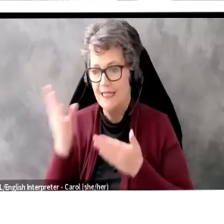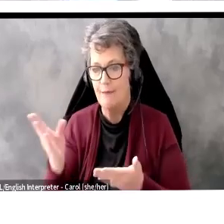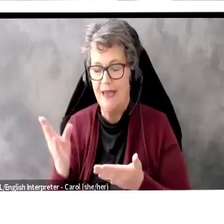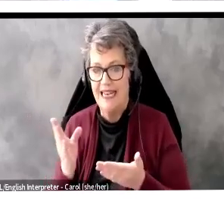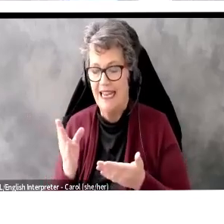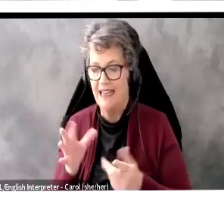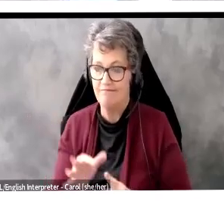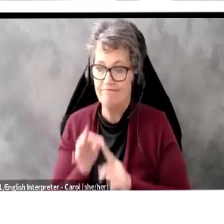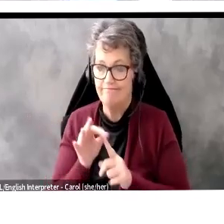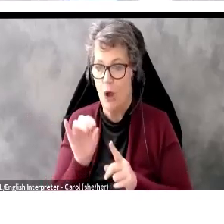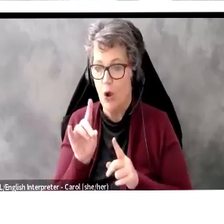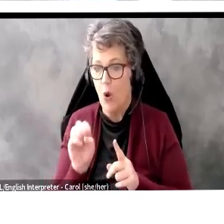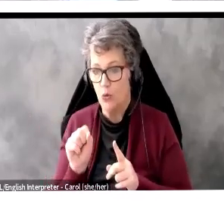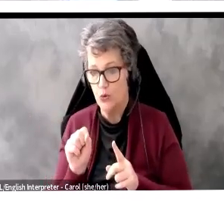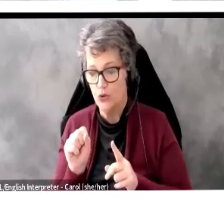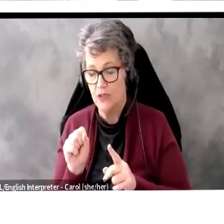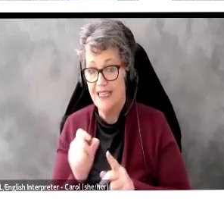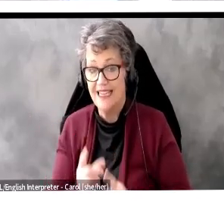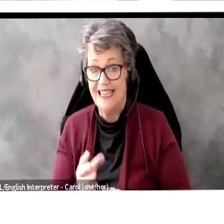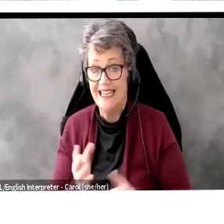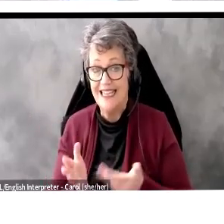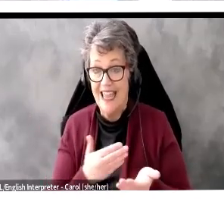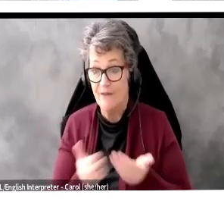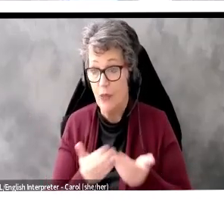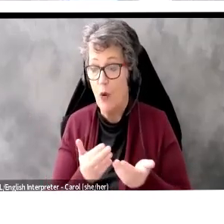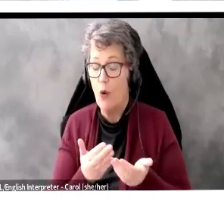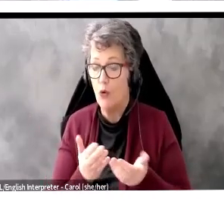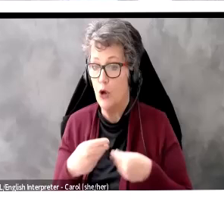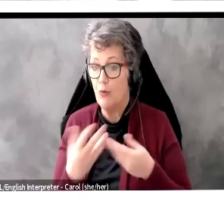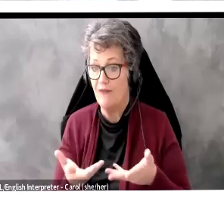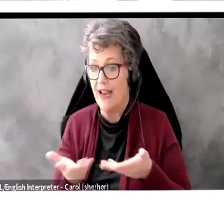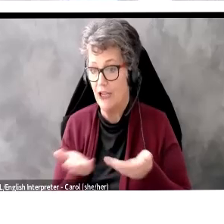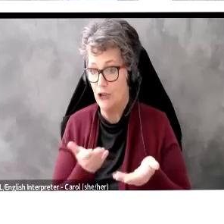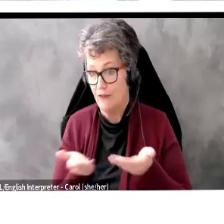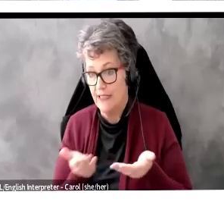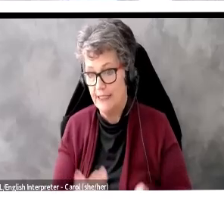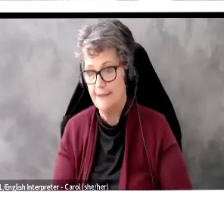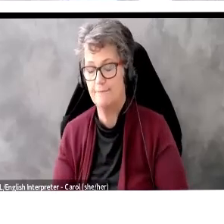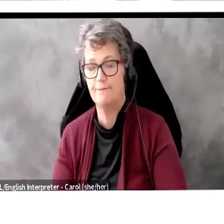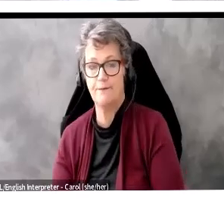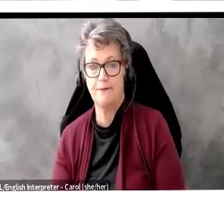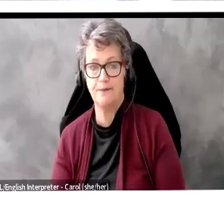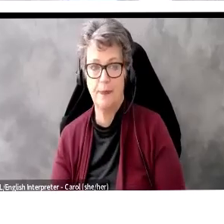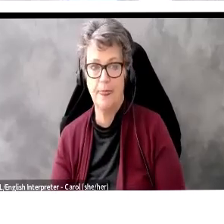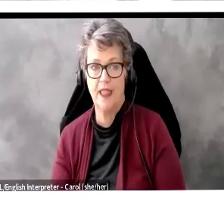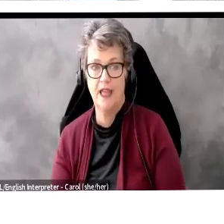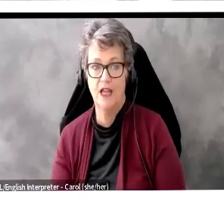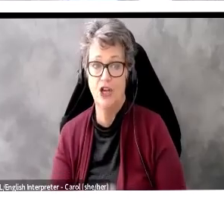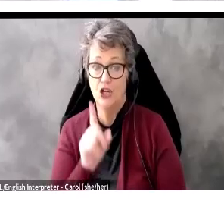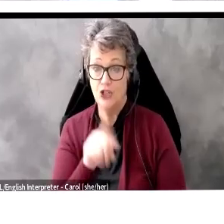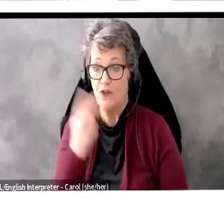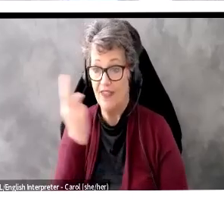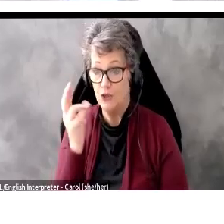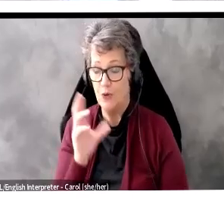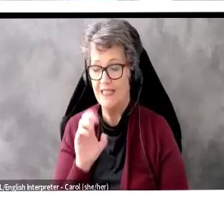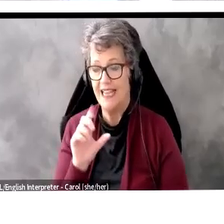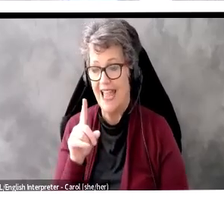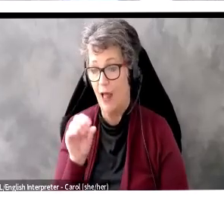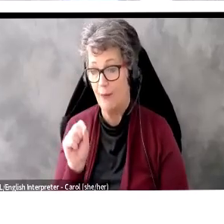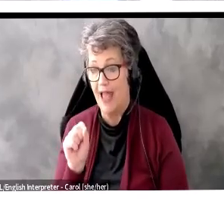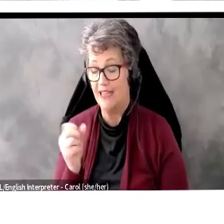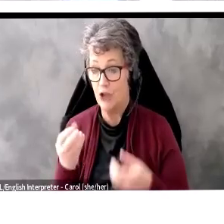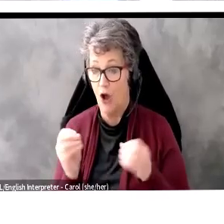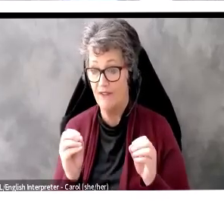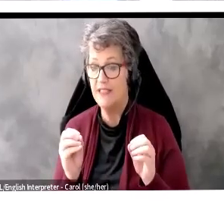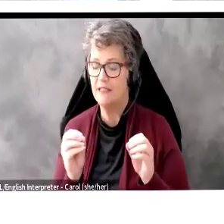distinct course codes, even if services are being provided. So for this reason, the CALPADS office has